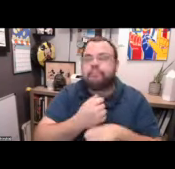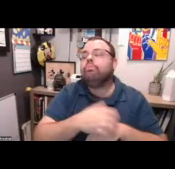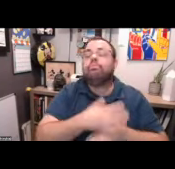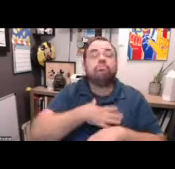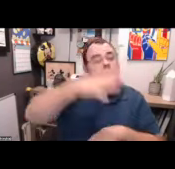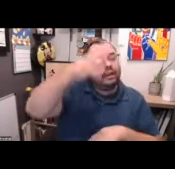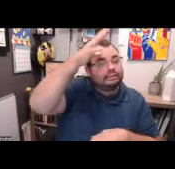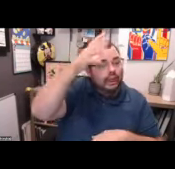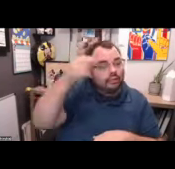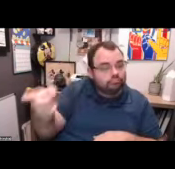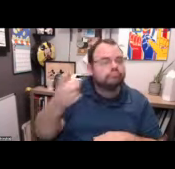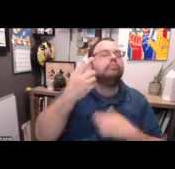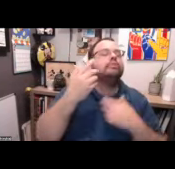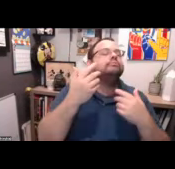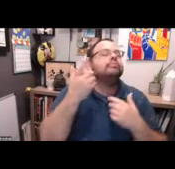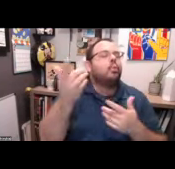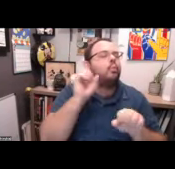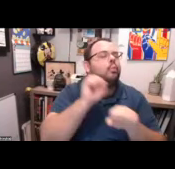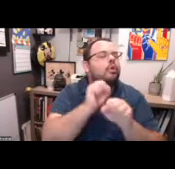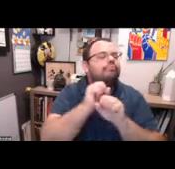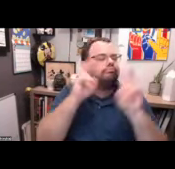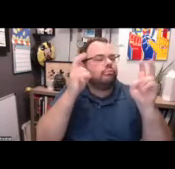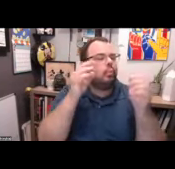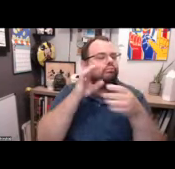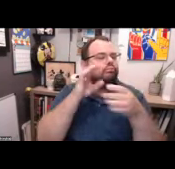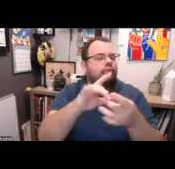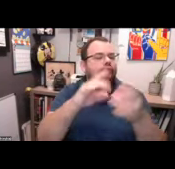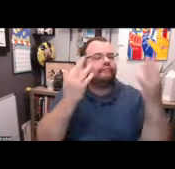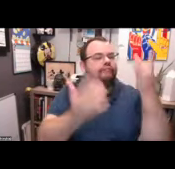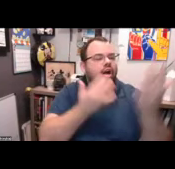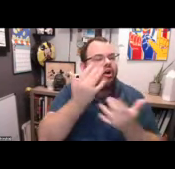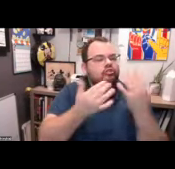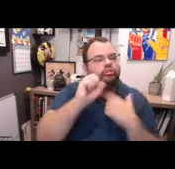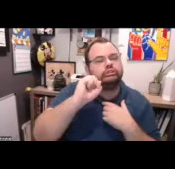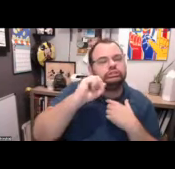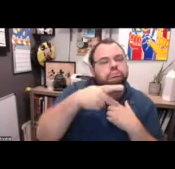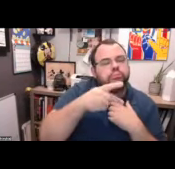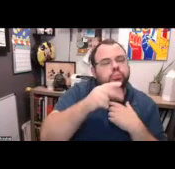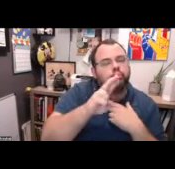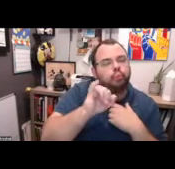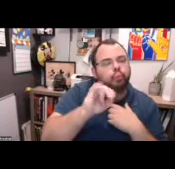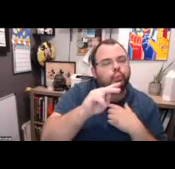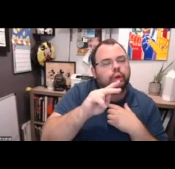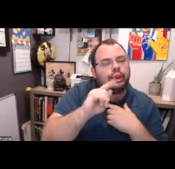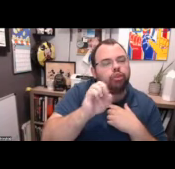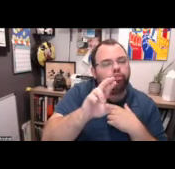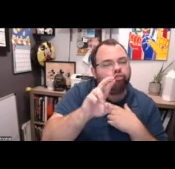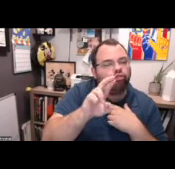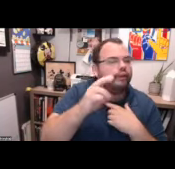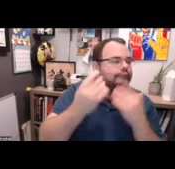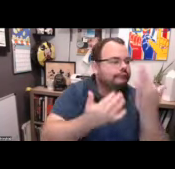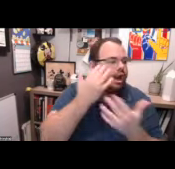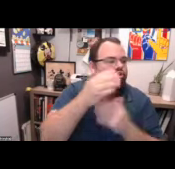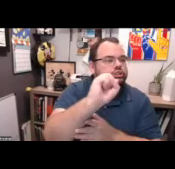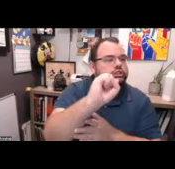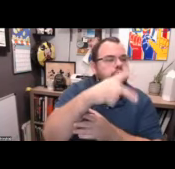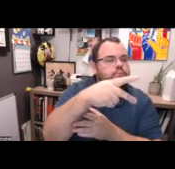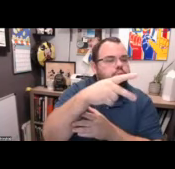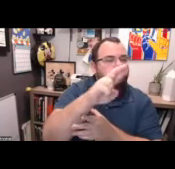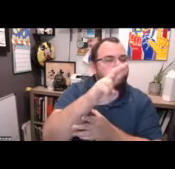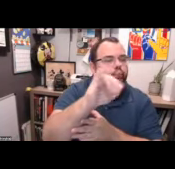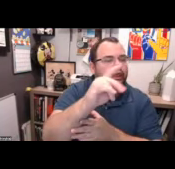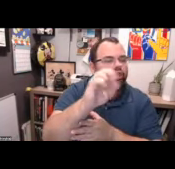Robertson Elementary School. So I did graduate from there. My father worked as a relations for the fire department, with